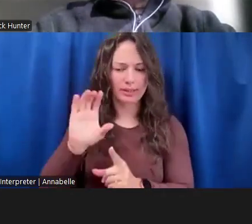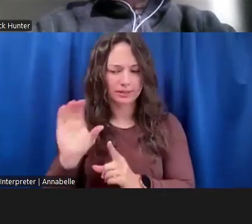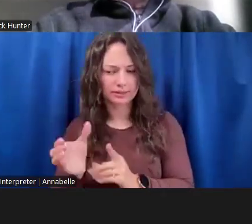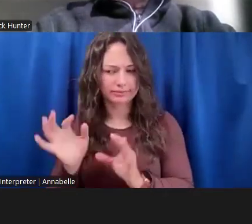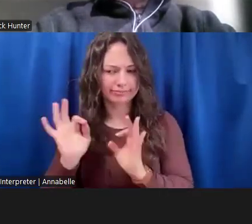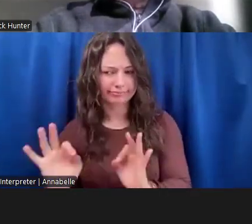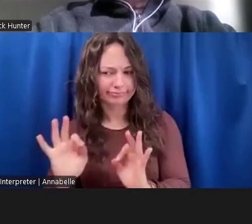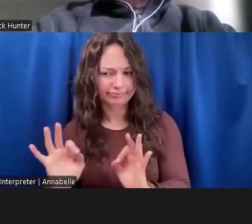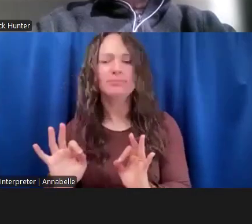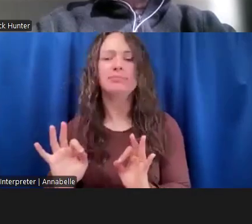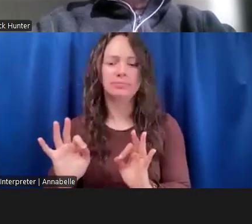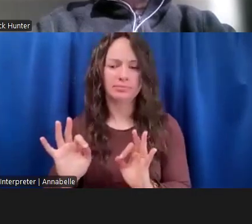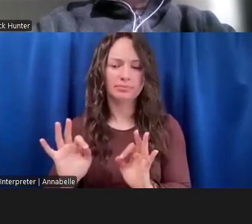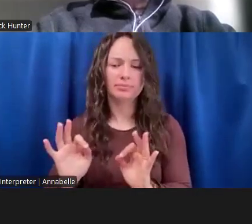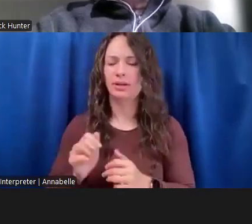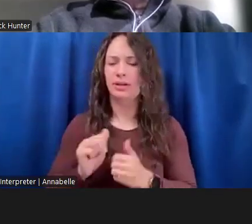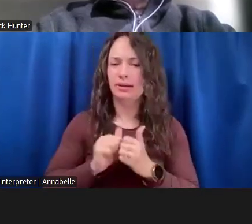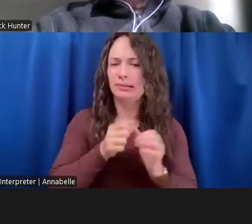decisions?